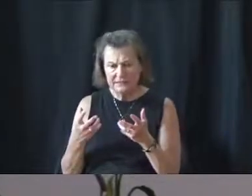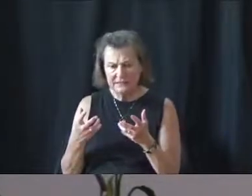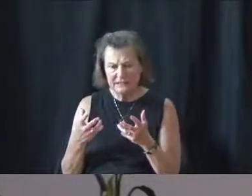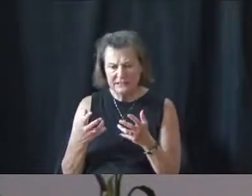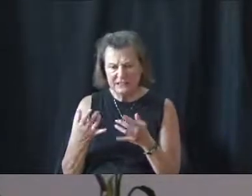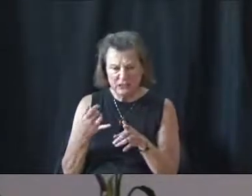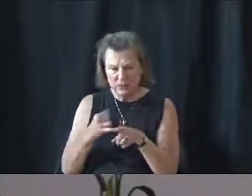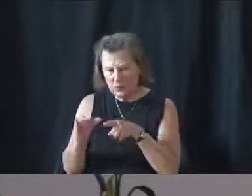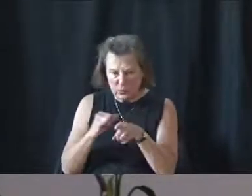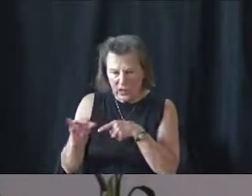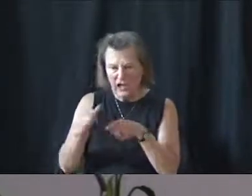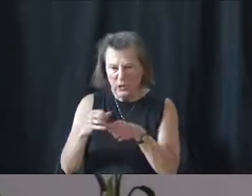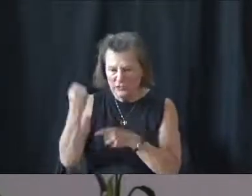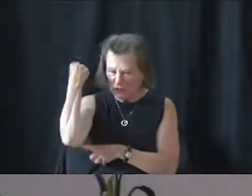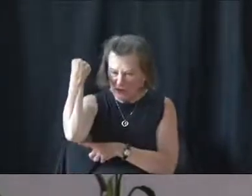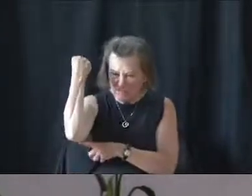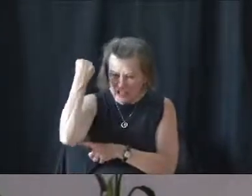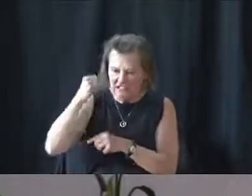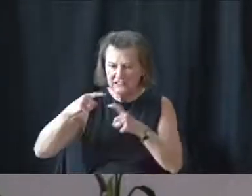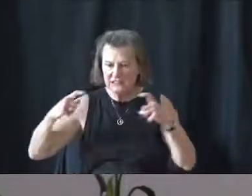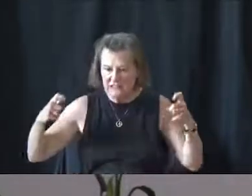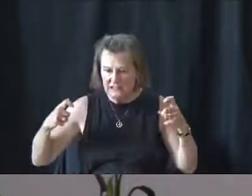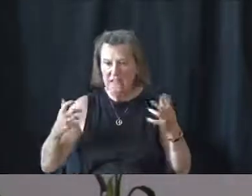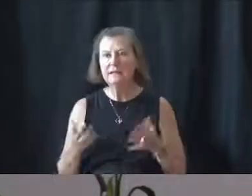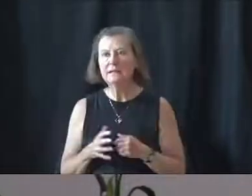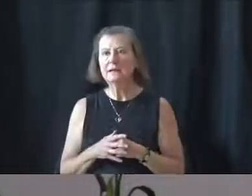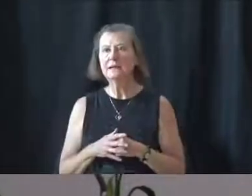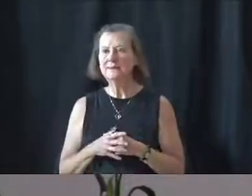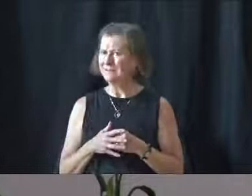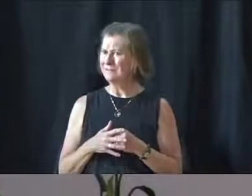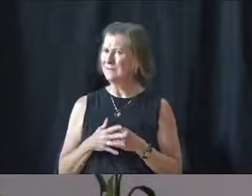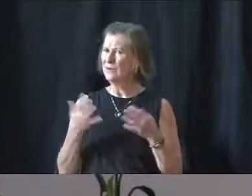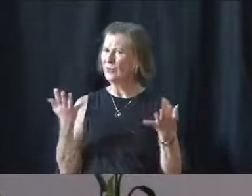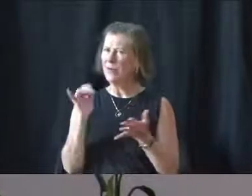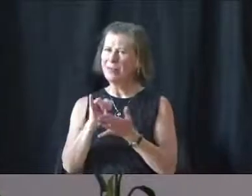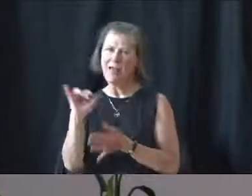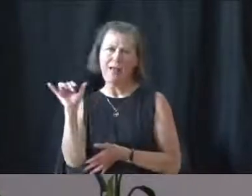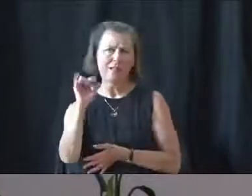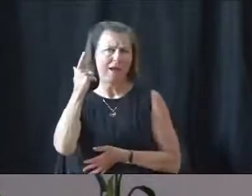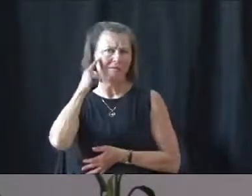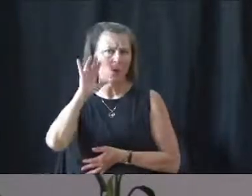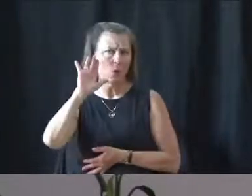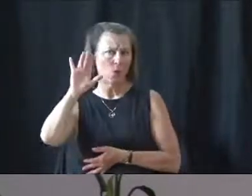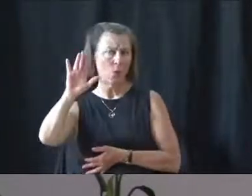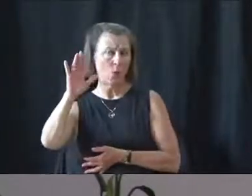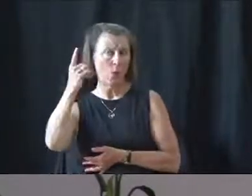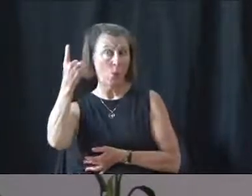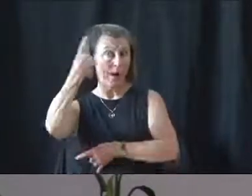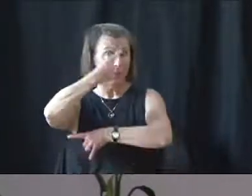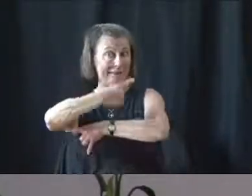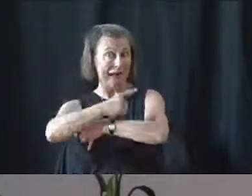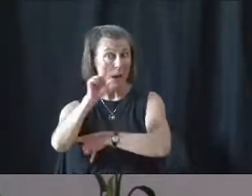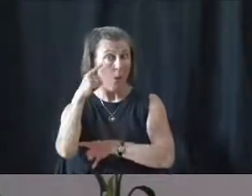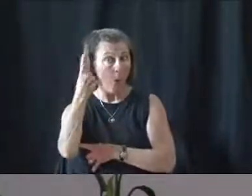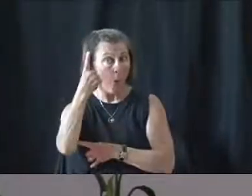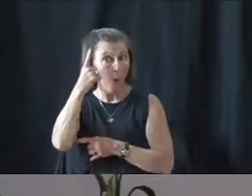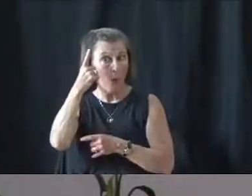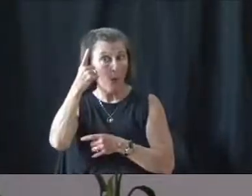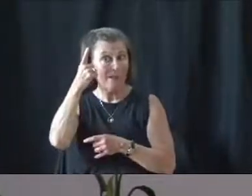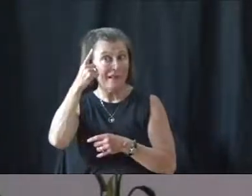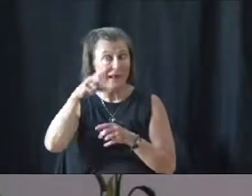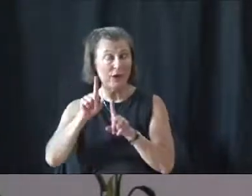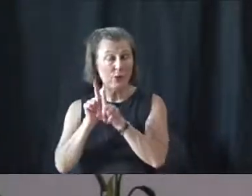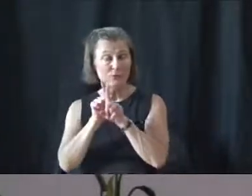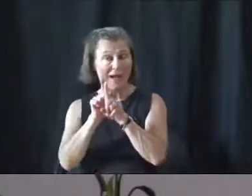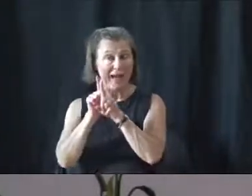cursing and shaking your fist. What is that like for your one day only